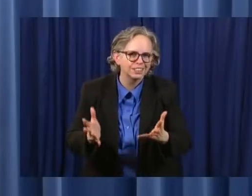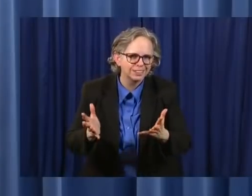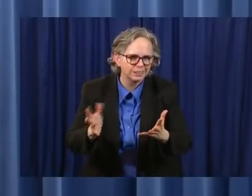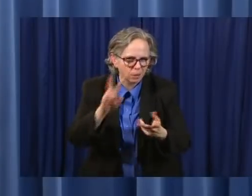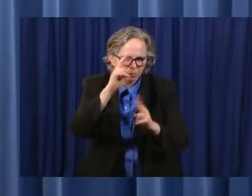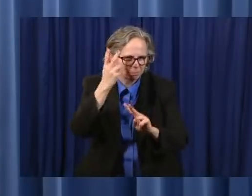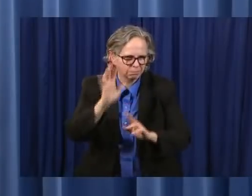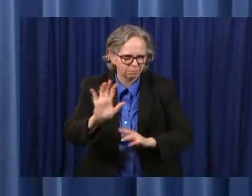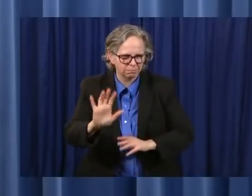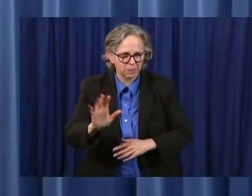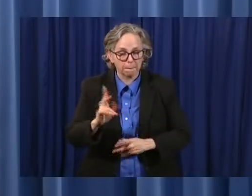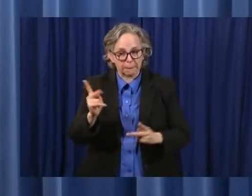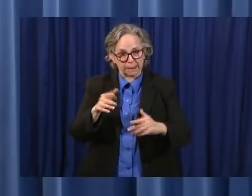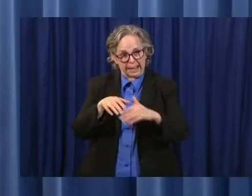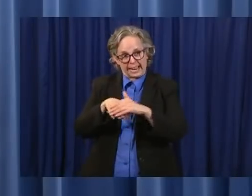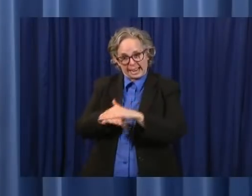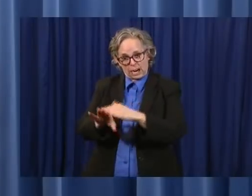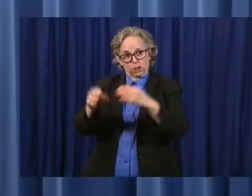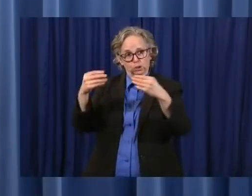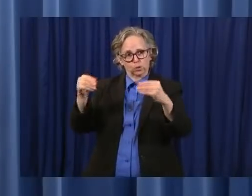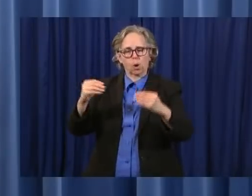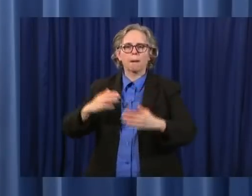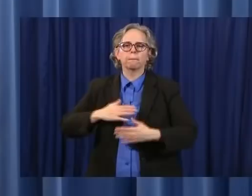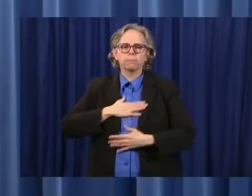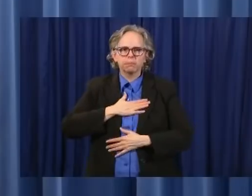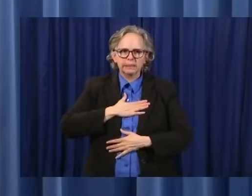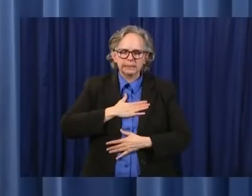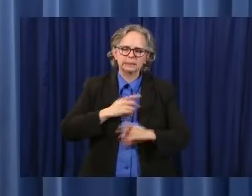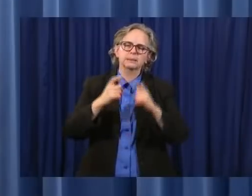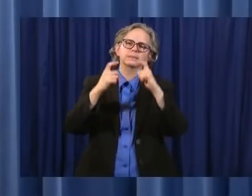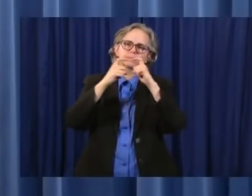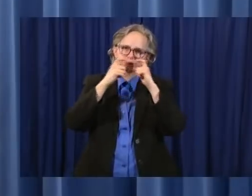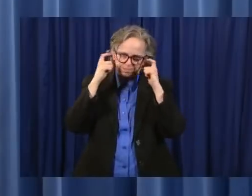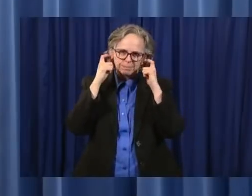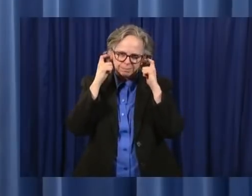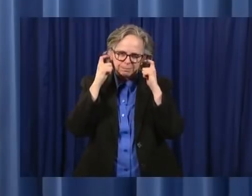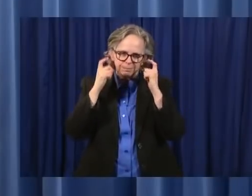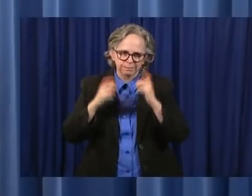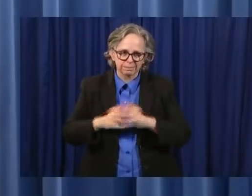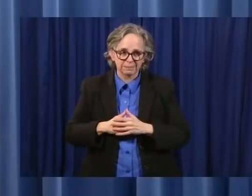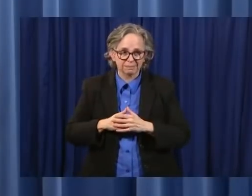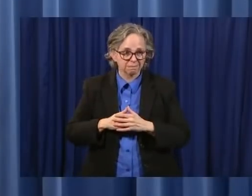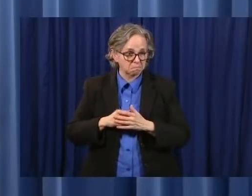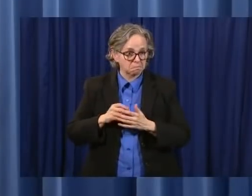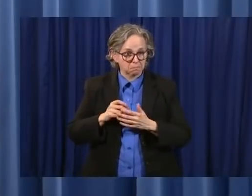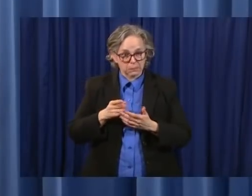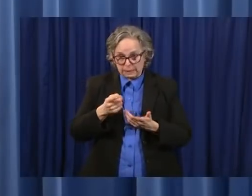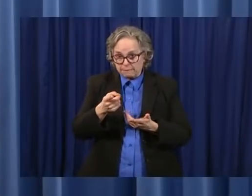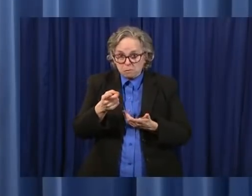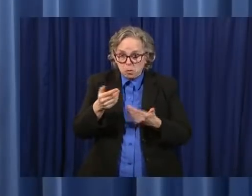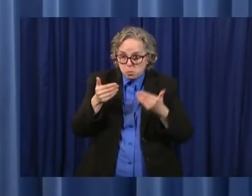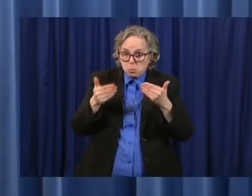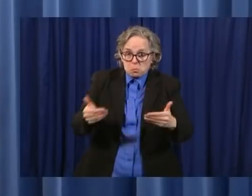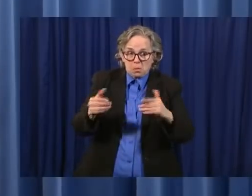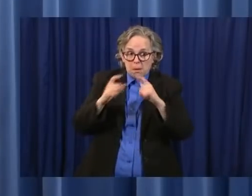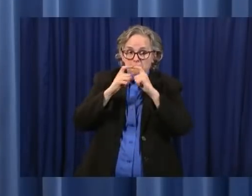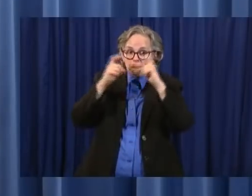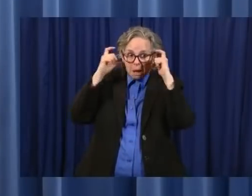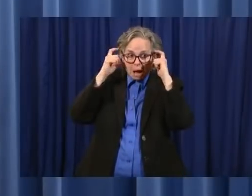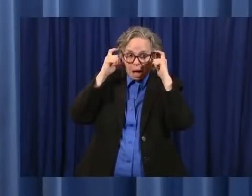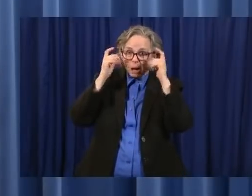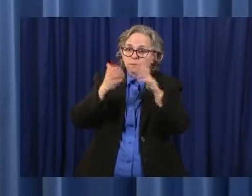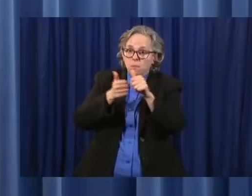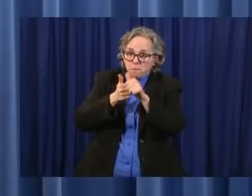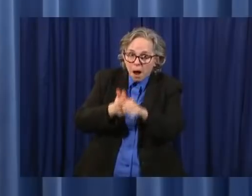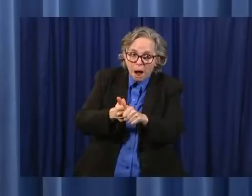to wear a facial covering. So if we do all this, we're going to go a long way